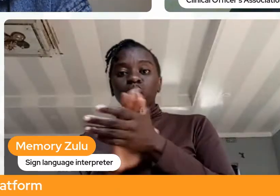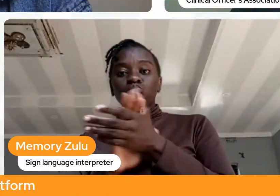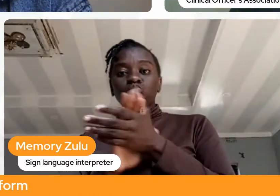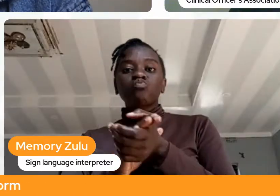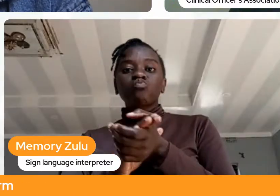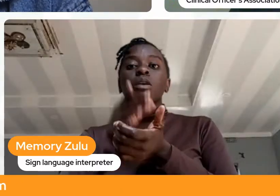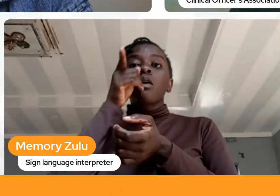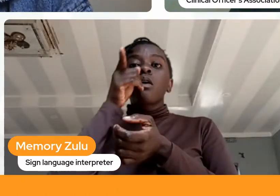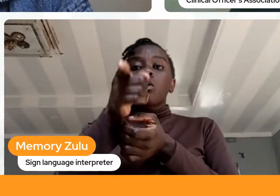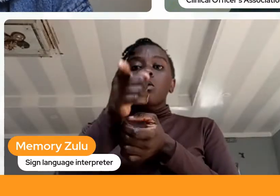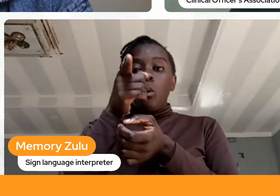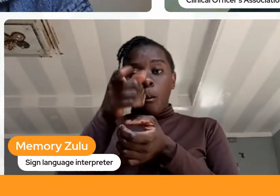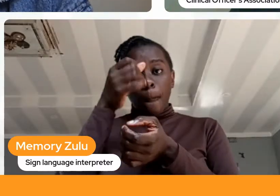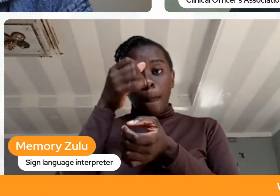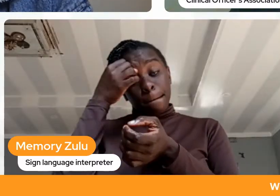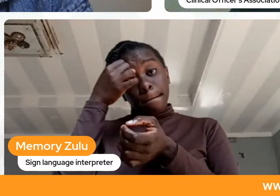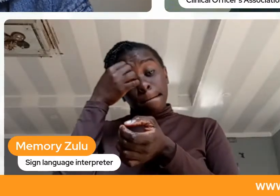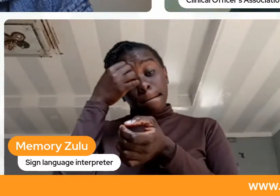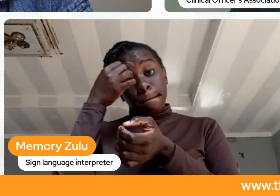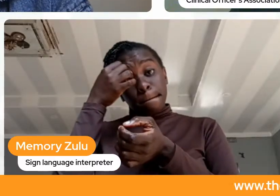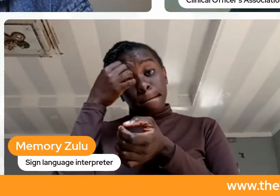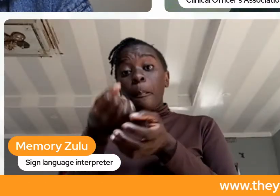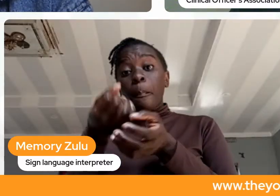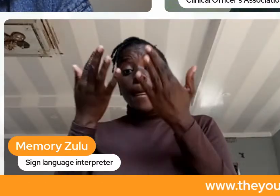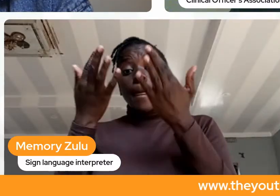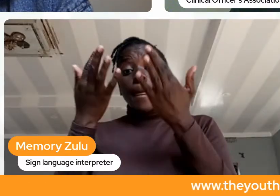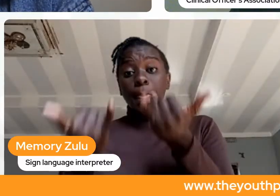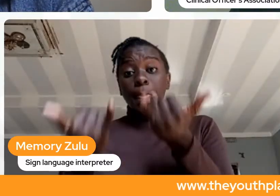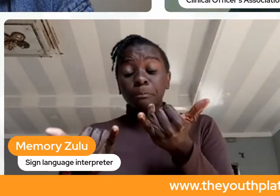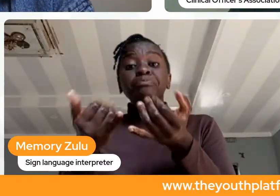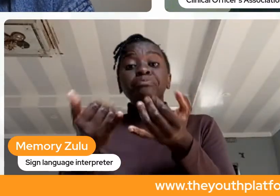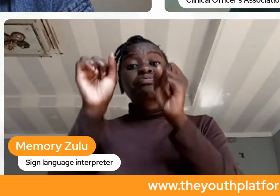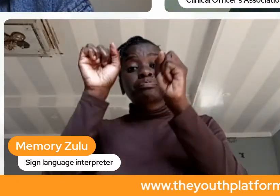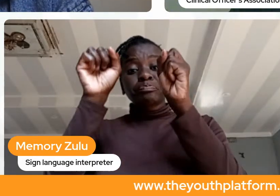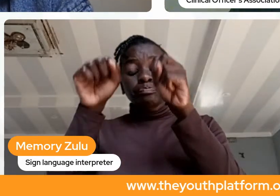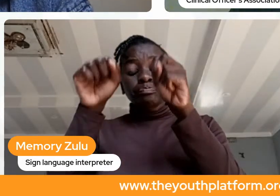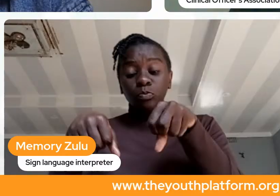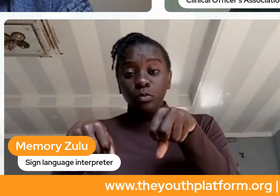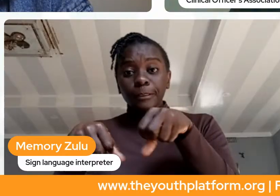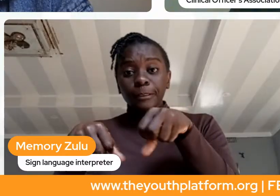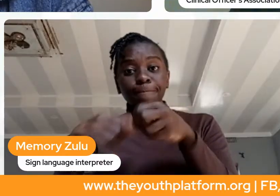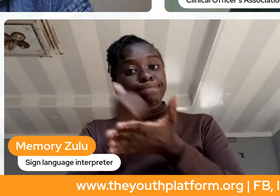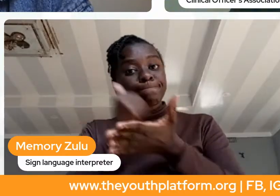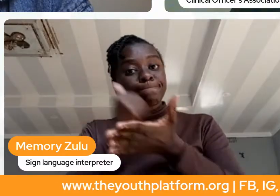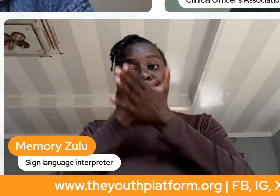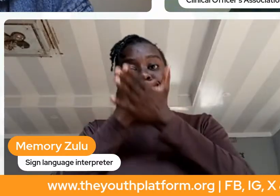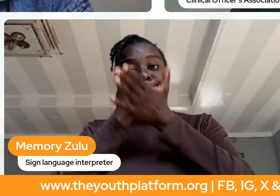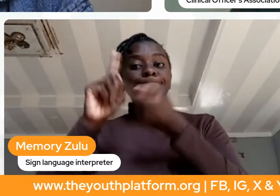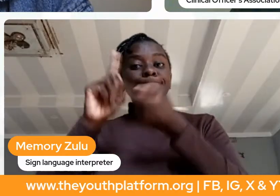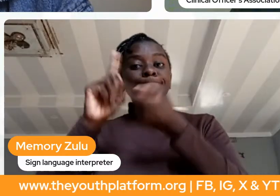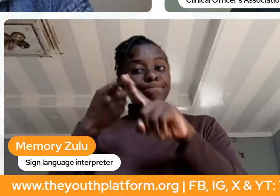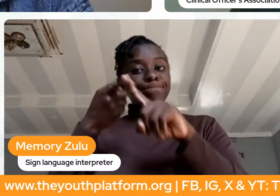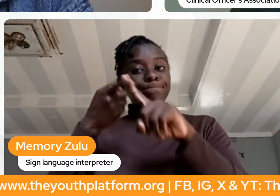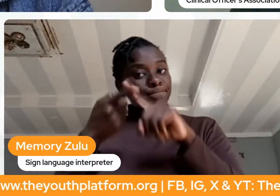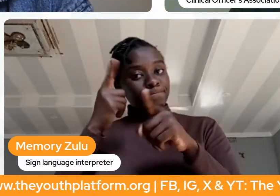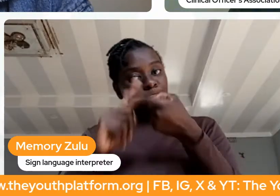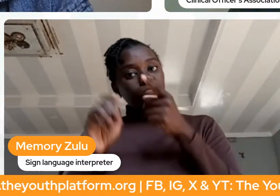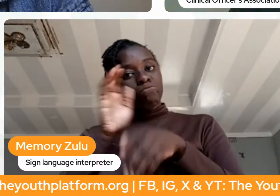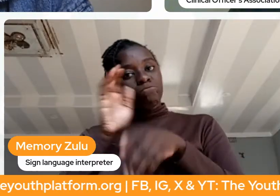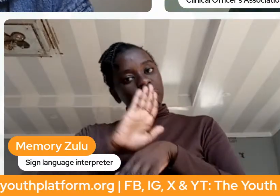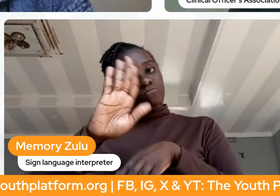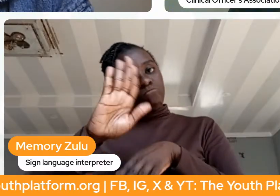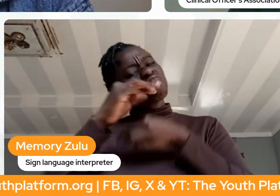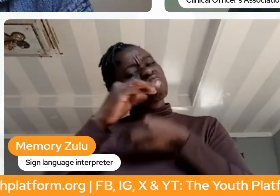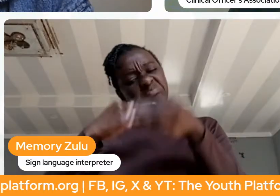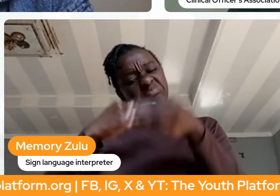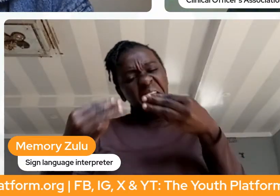to you to complain about how they are feeling in a particular day. So through the information that you have learned today, it